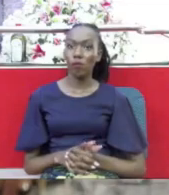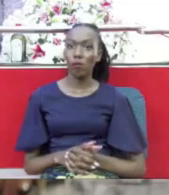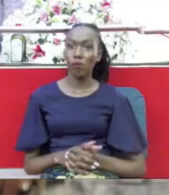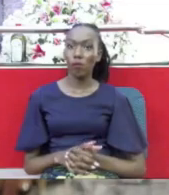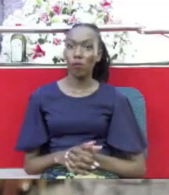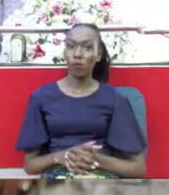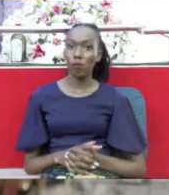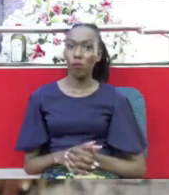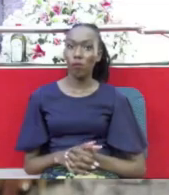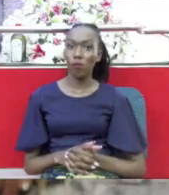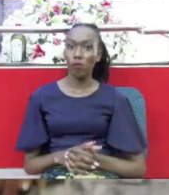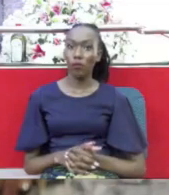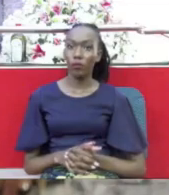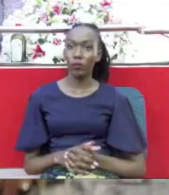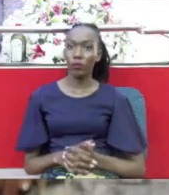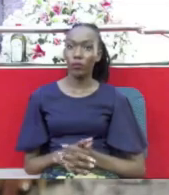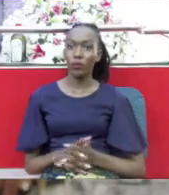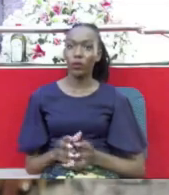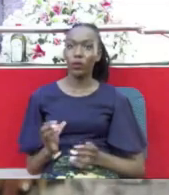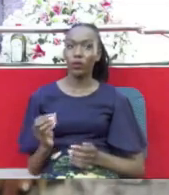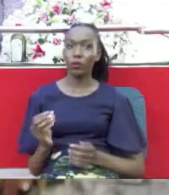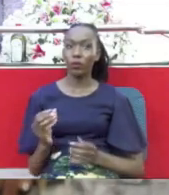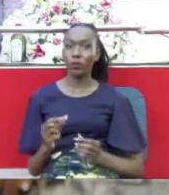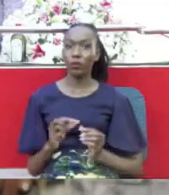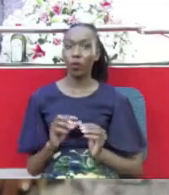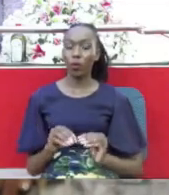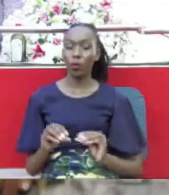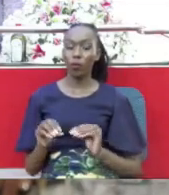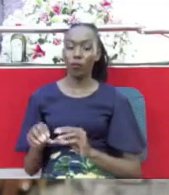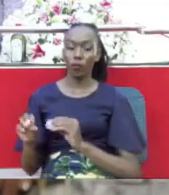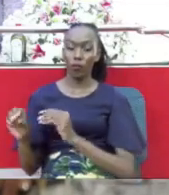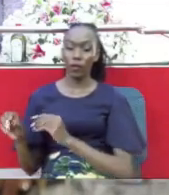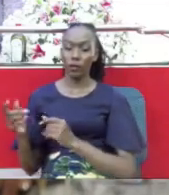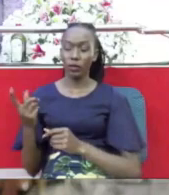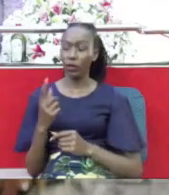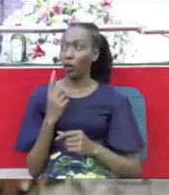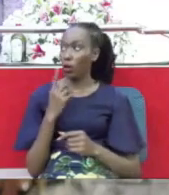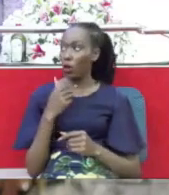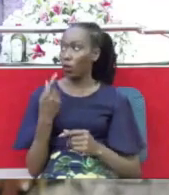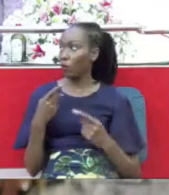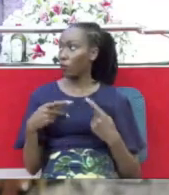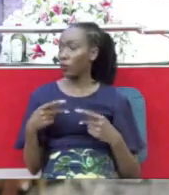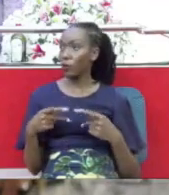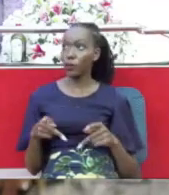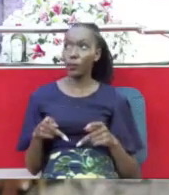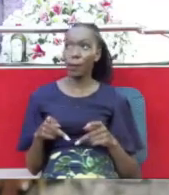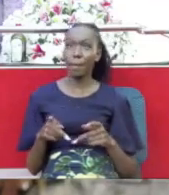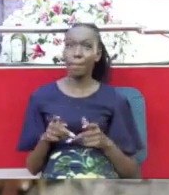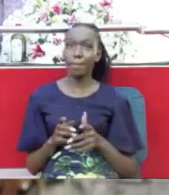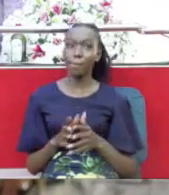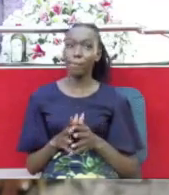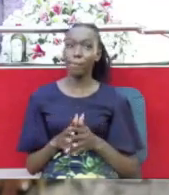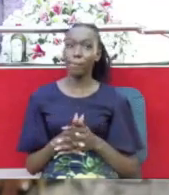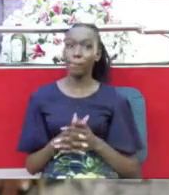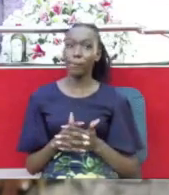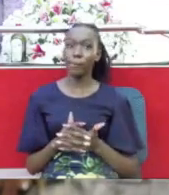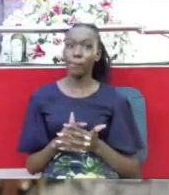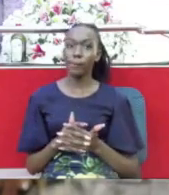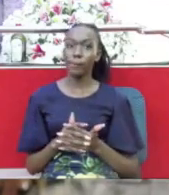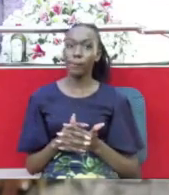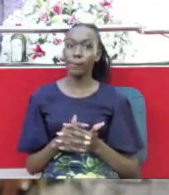the gradual migration of Christianity, where the periphery ends up becoming the center. You know, it keeps kind of spinning. Mwanzo ilikuwa